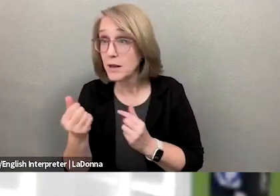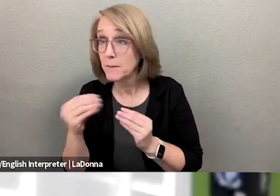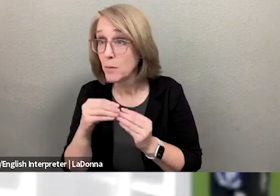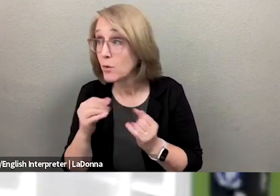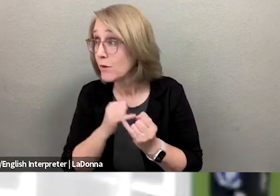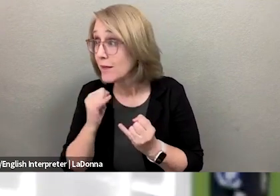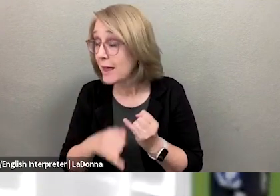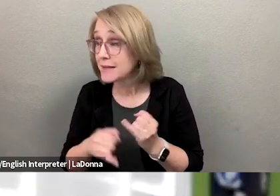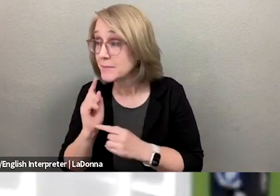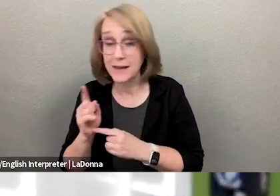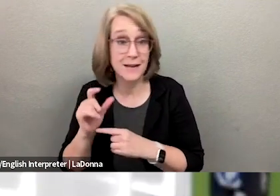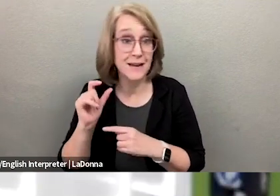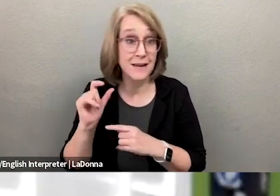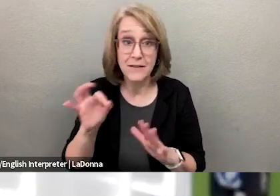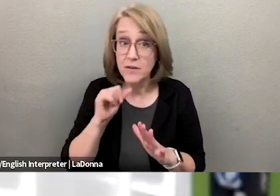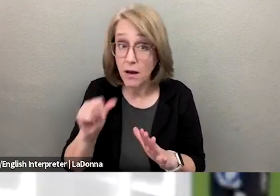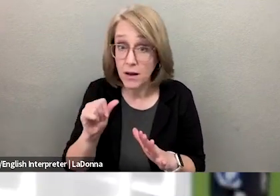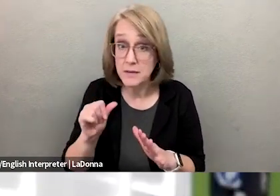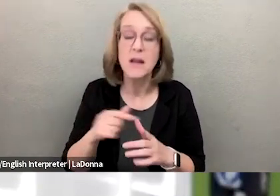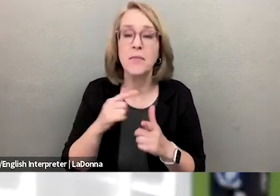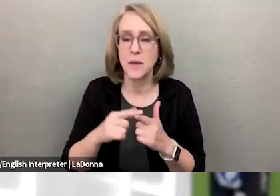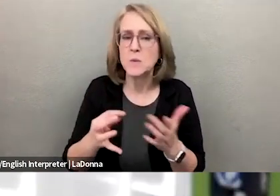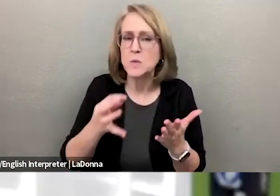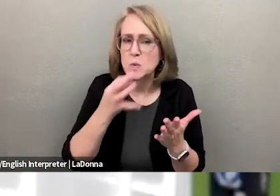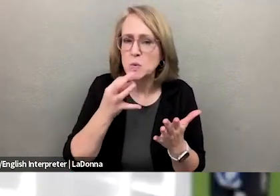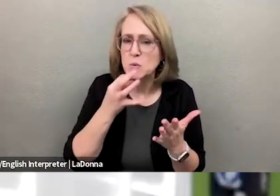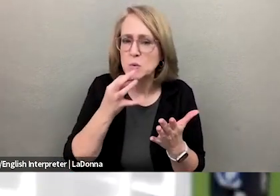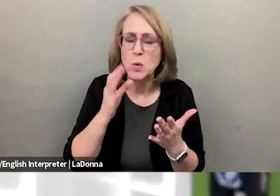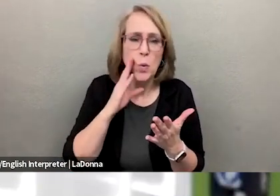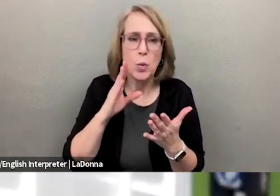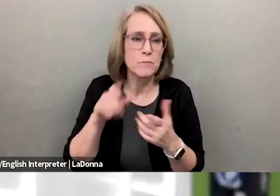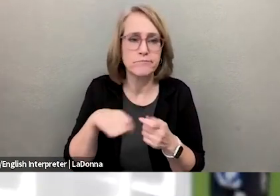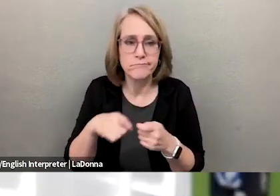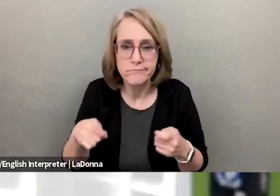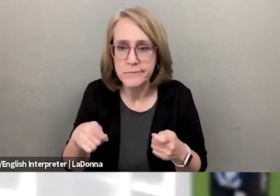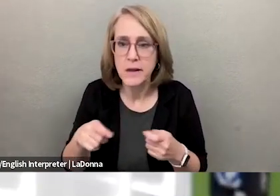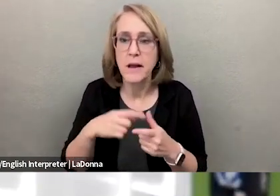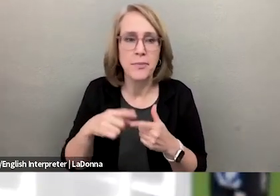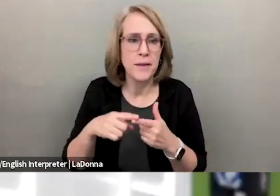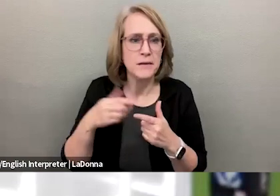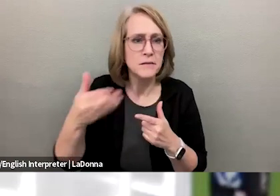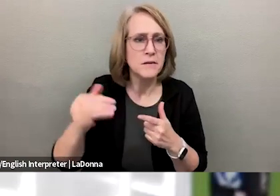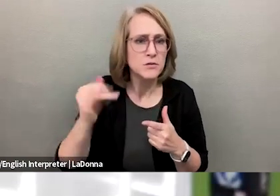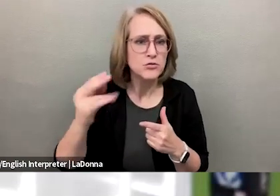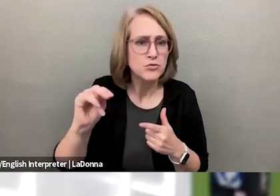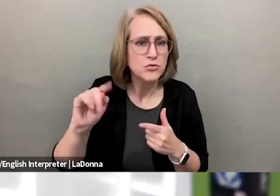call for last hands. Otherwise, I think what we'll do is we're getting close to time. We can just wind this down. And I think that Jonathan gets us back to the next